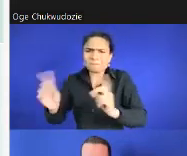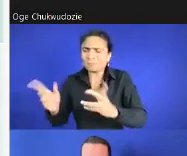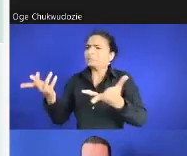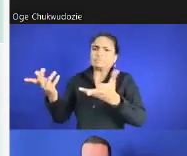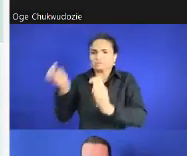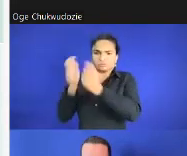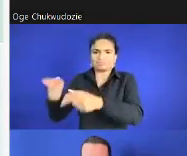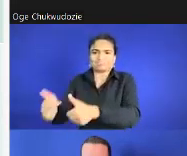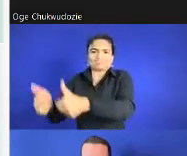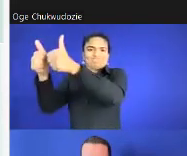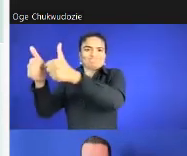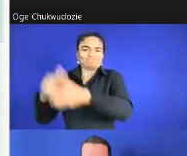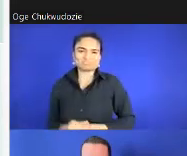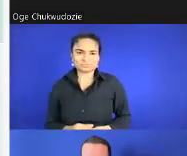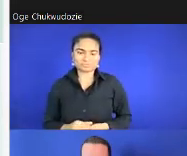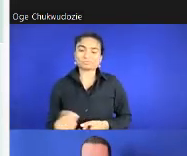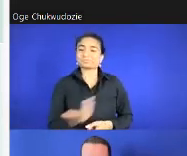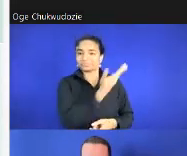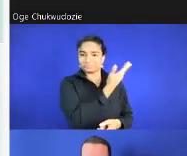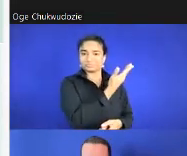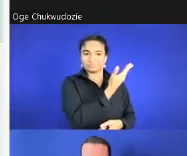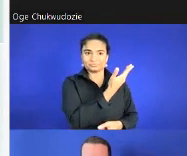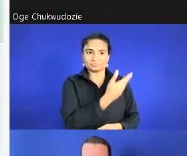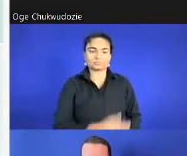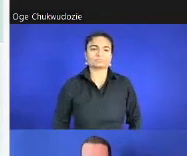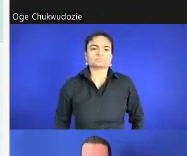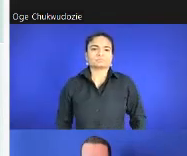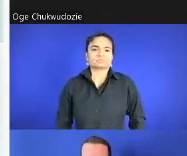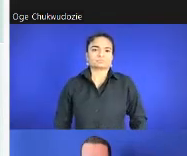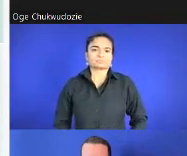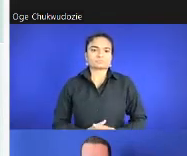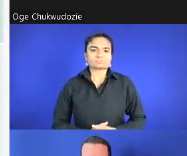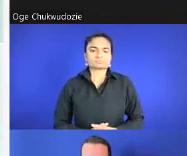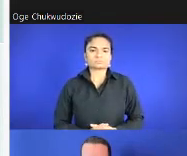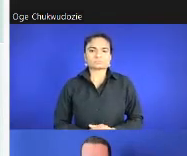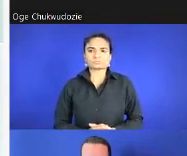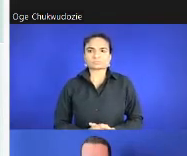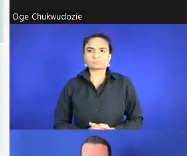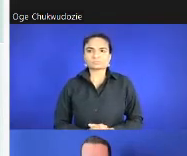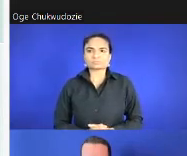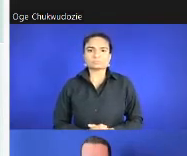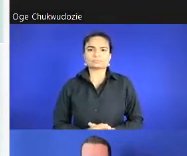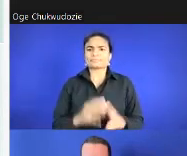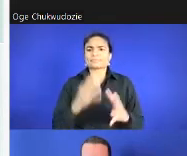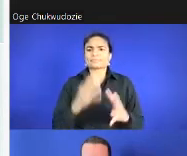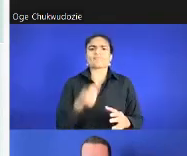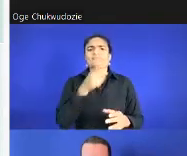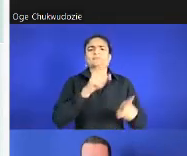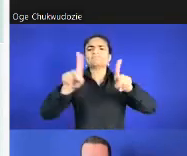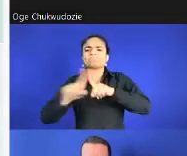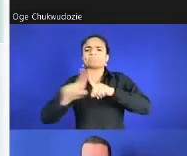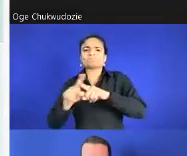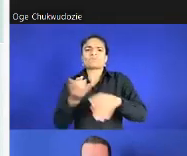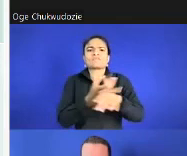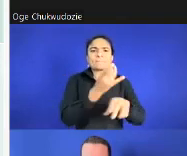So here we have different feedback channels, which we can use in our